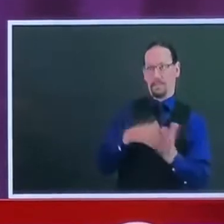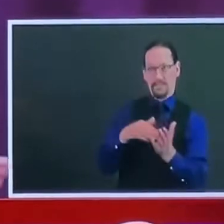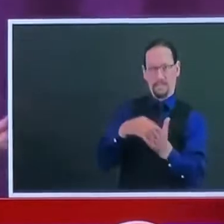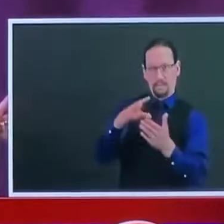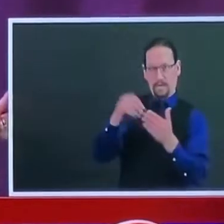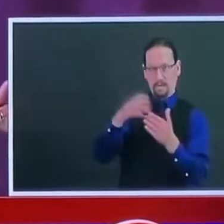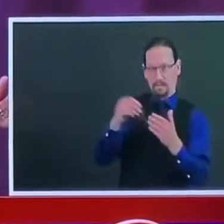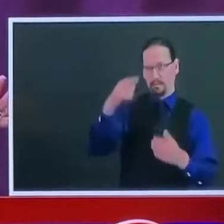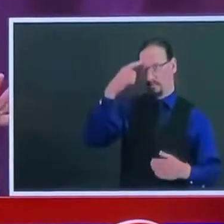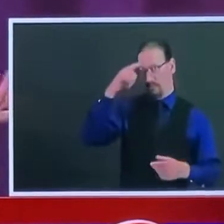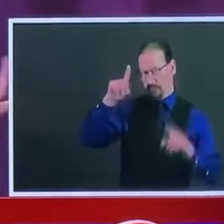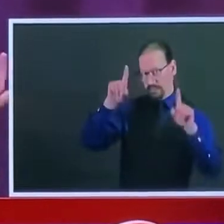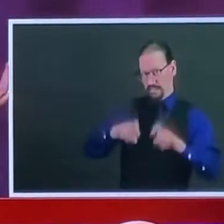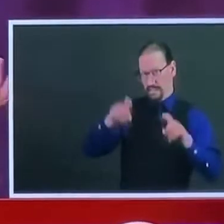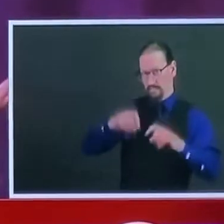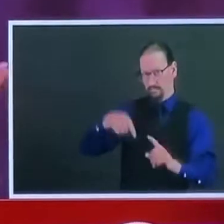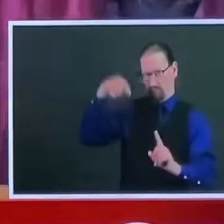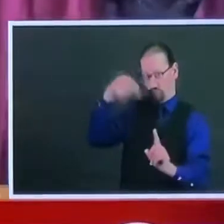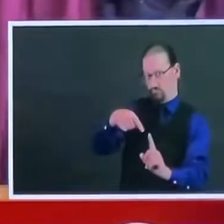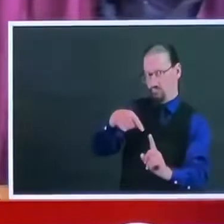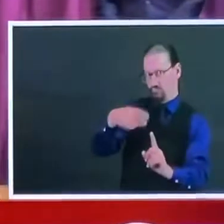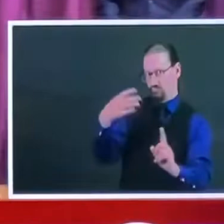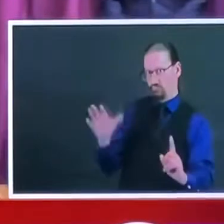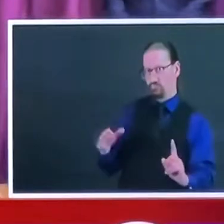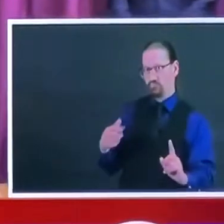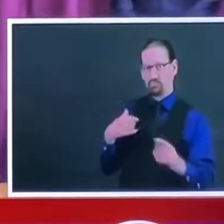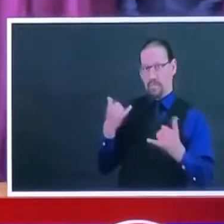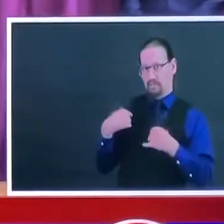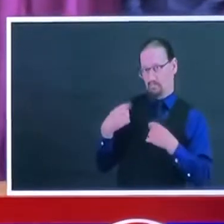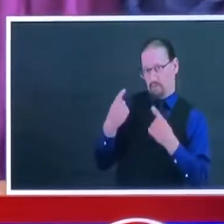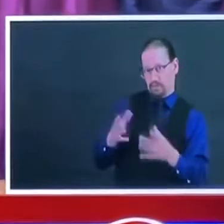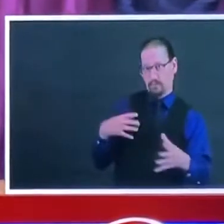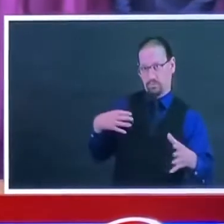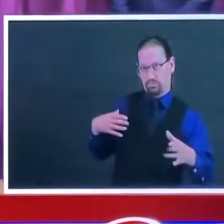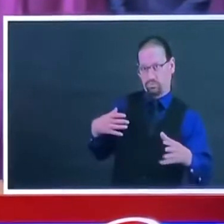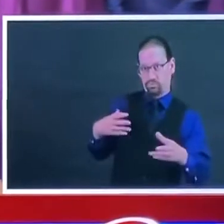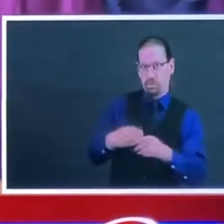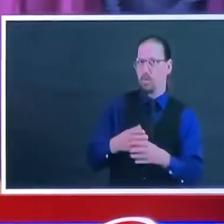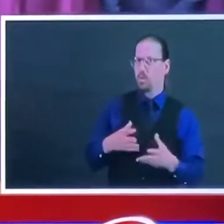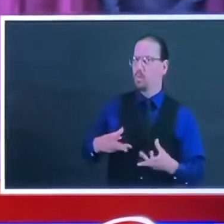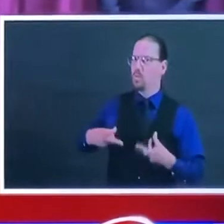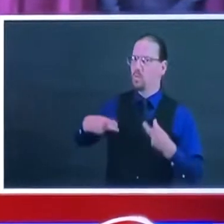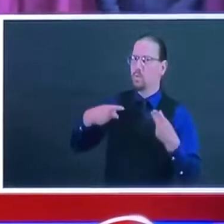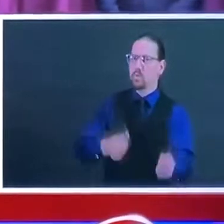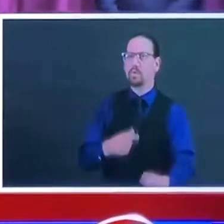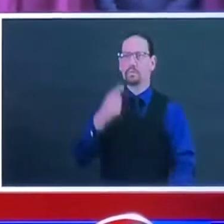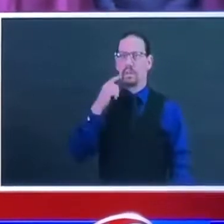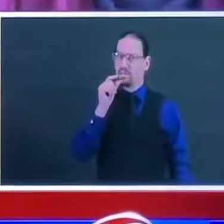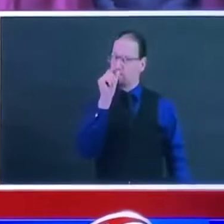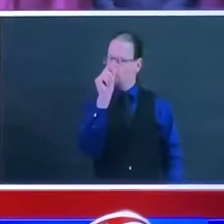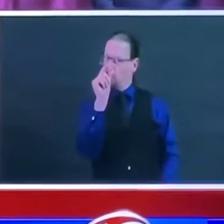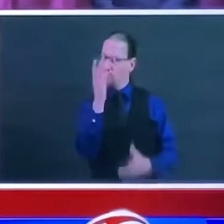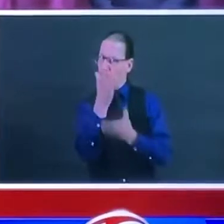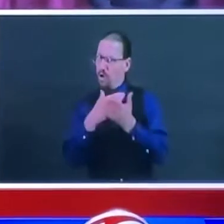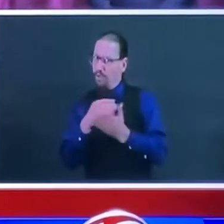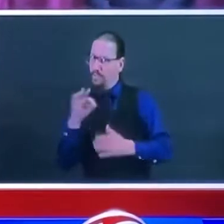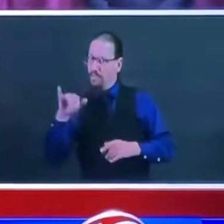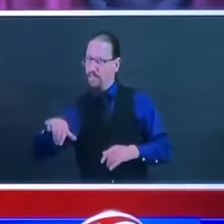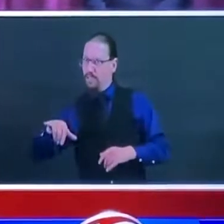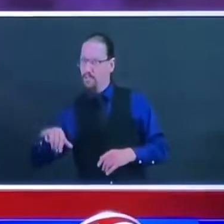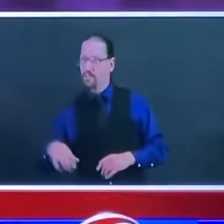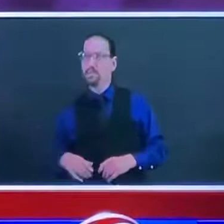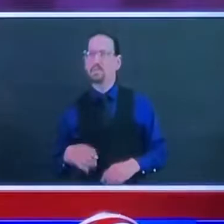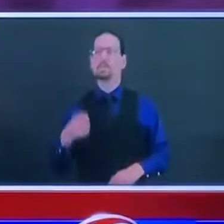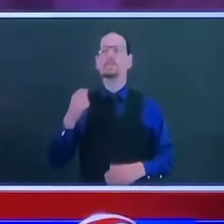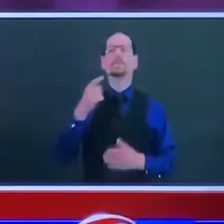date, we've spent a fraction of that. Right, so are you holding some back, hoping, so there's been this big discussion